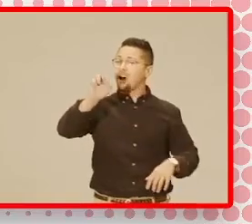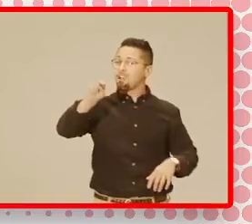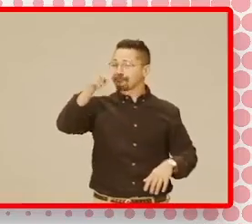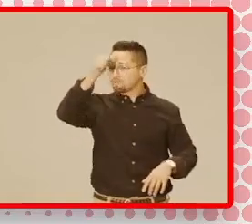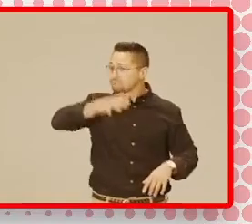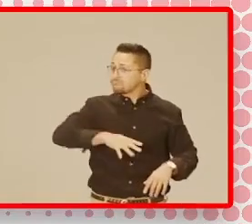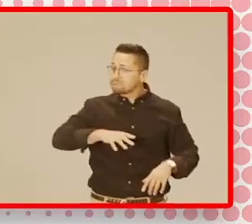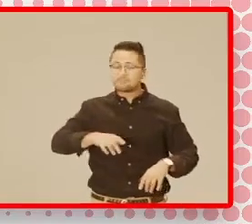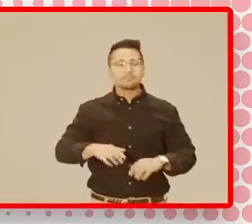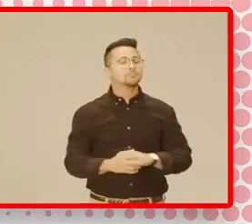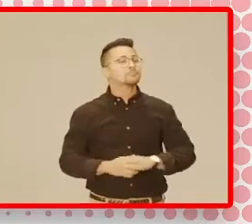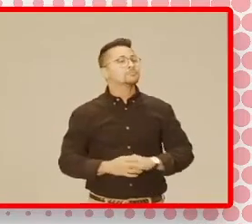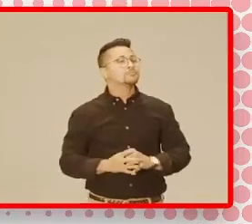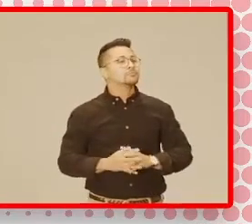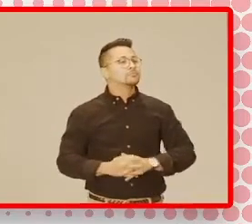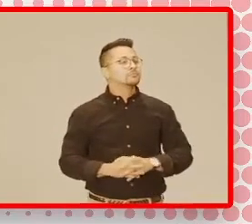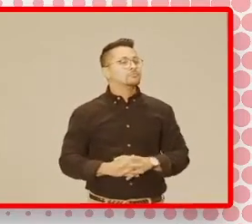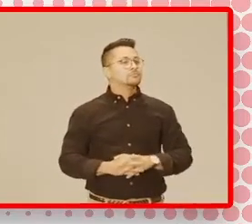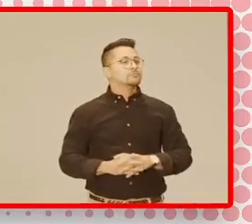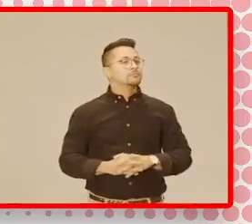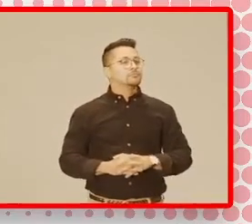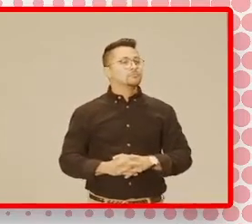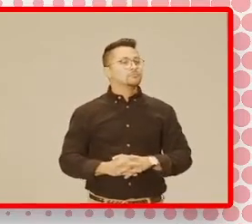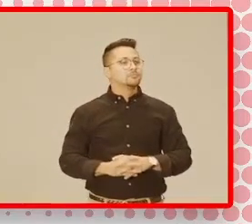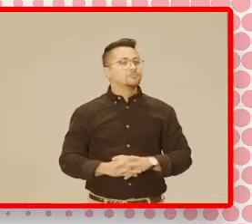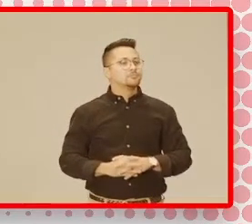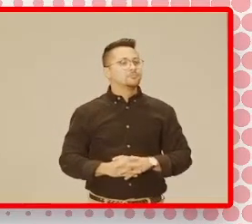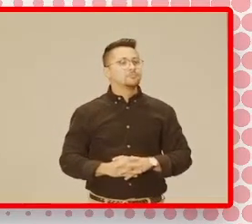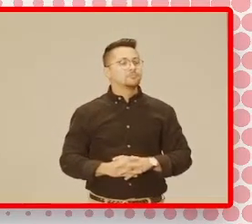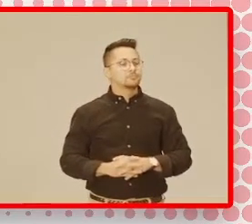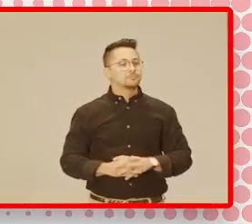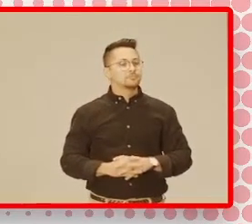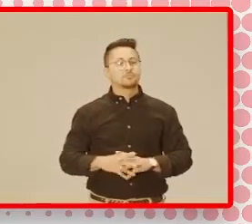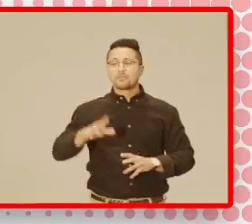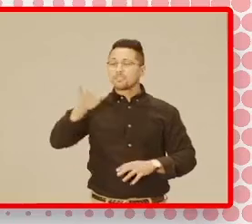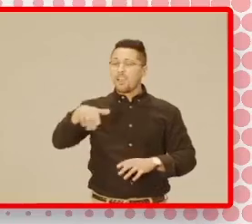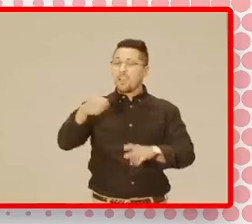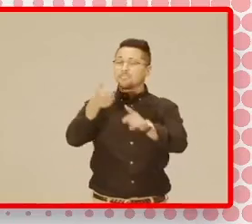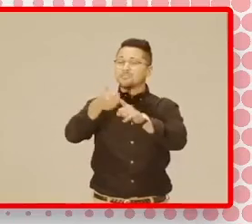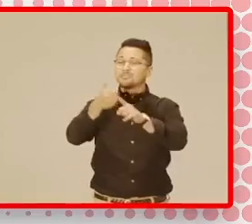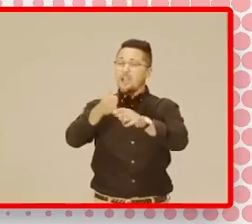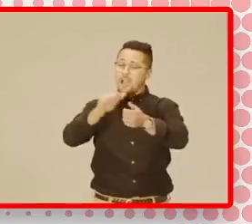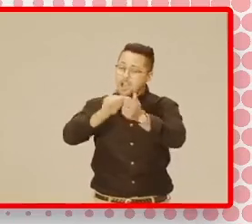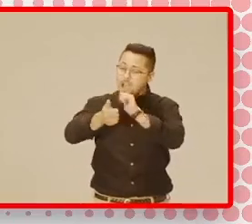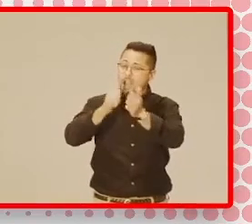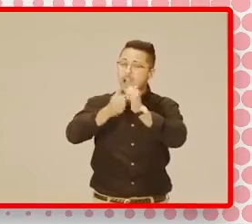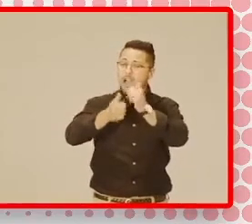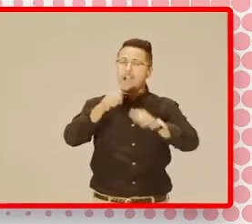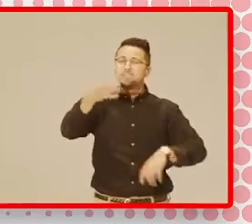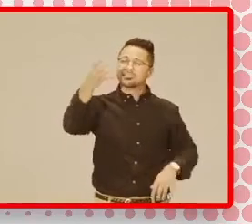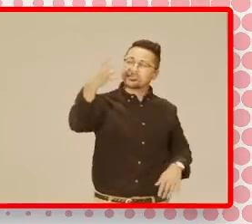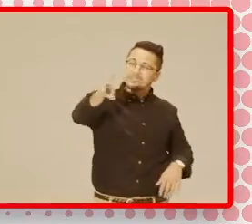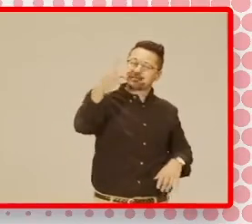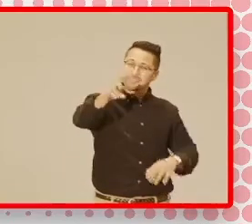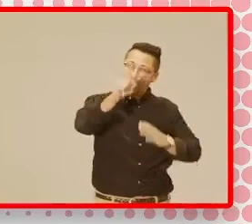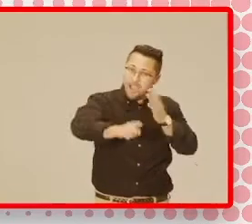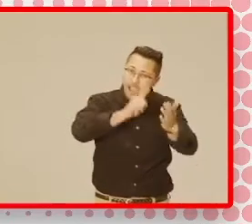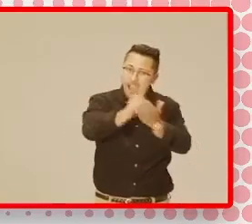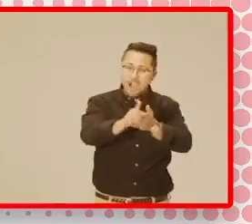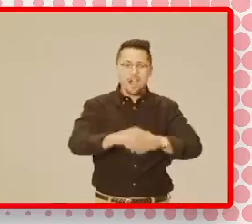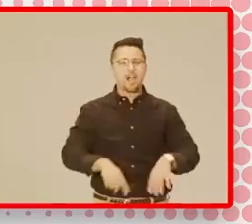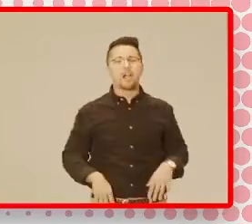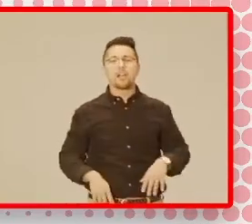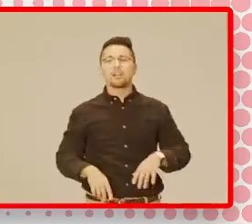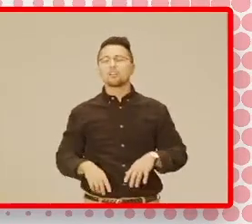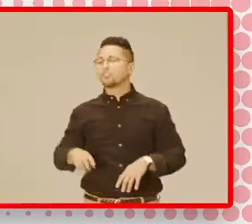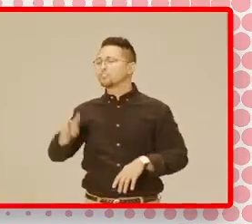An Ironman is a 17-hour race with a 2.4-mile